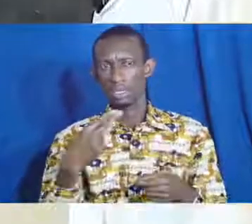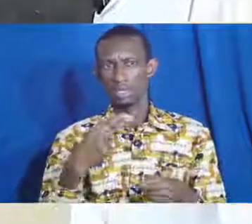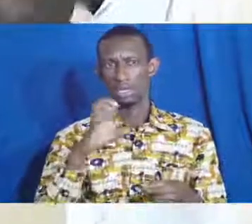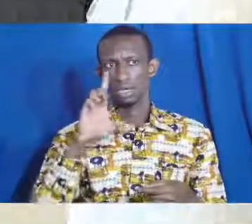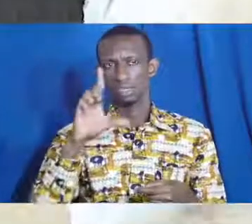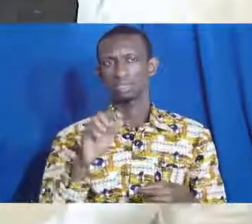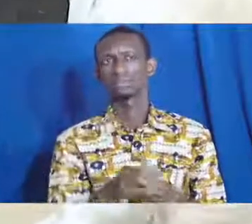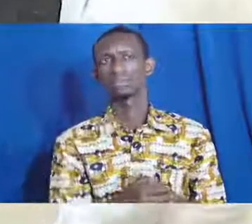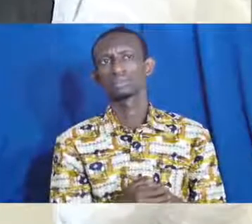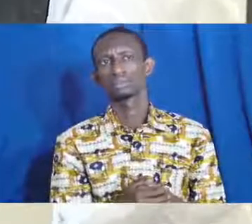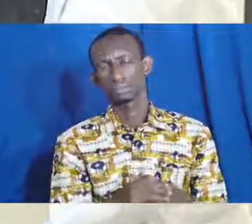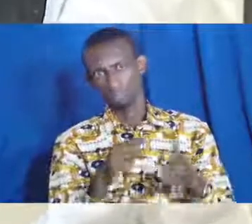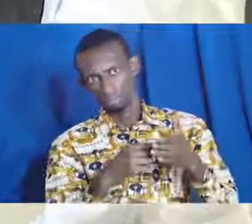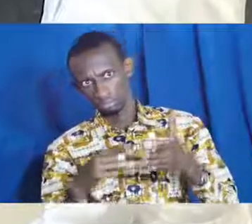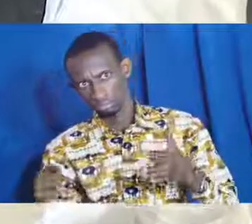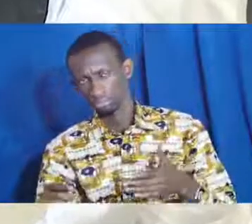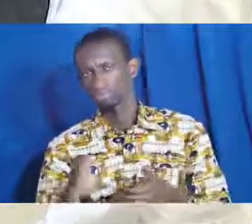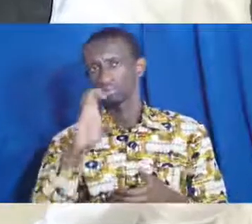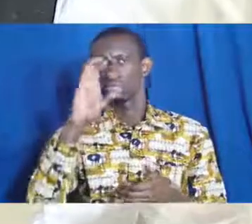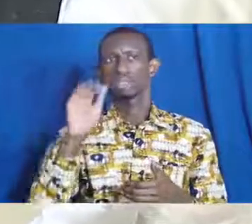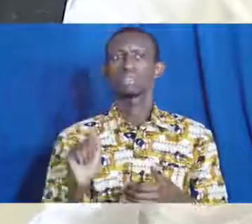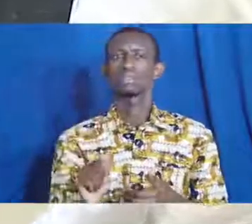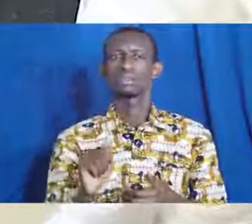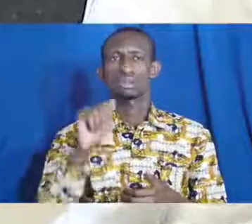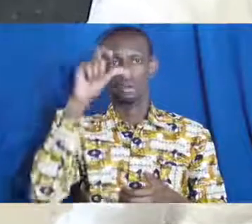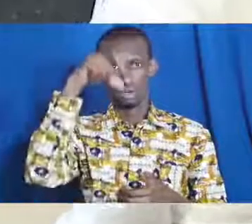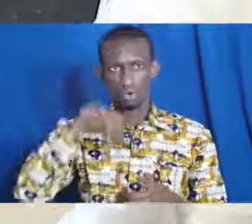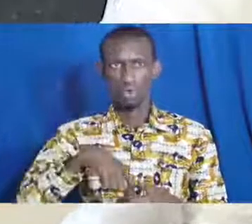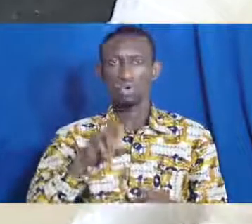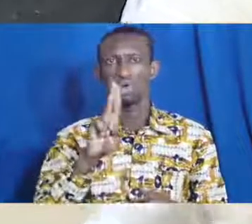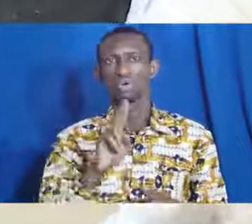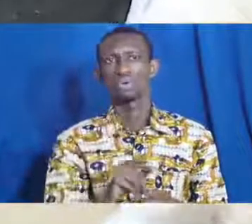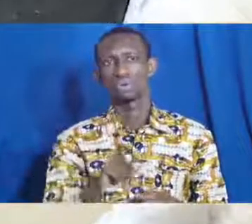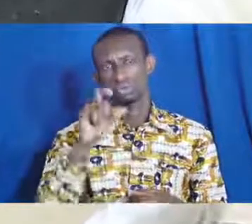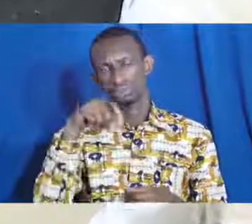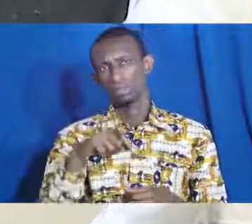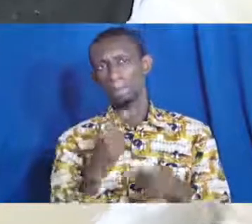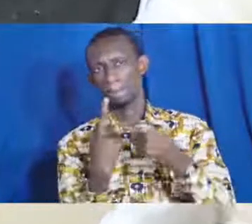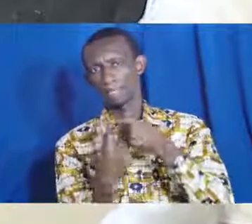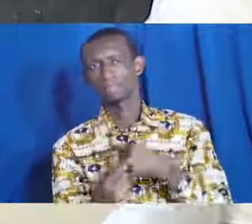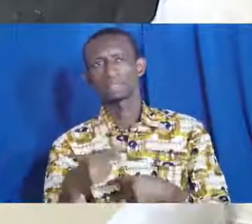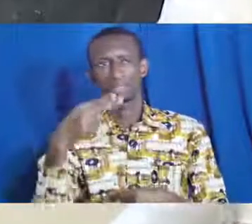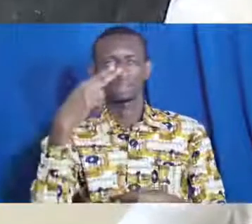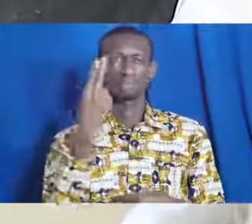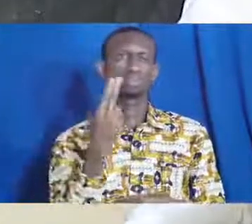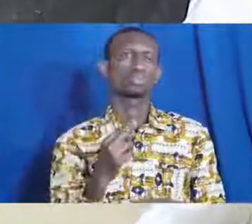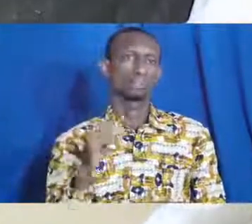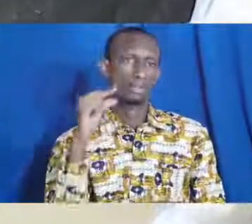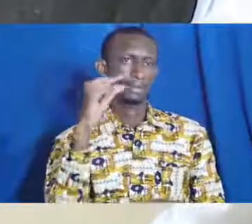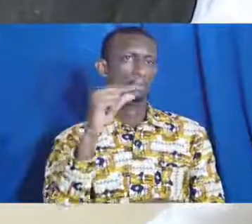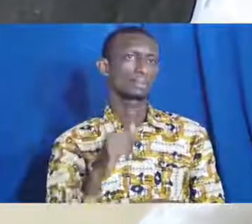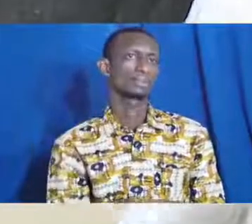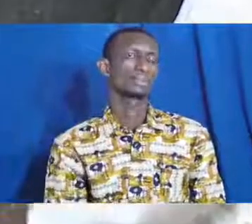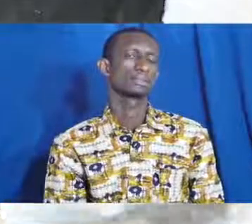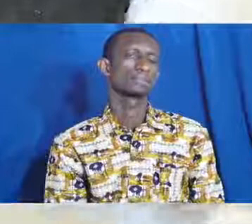displaces this hydrogen, and then you have calcium chloride plus the hydrogen gas. So that